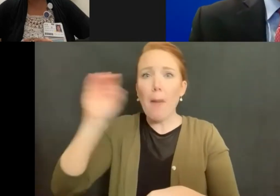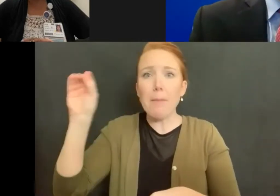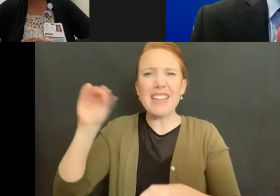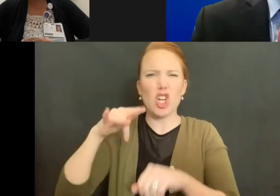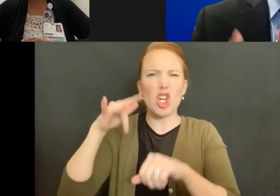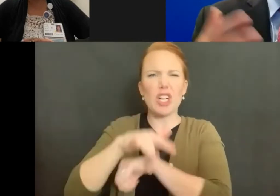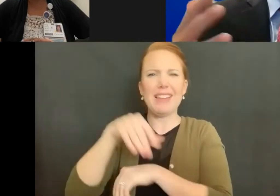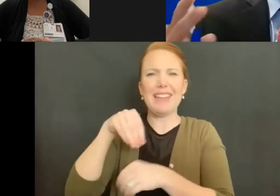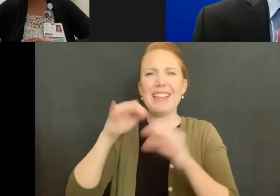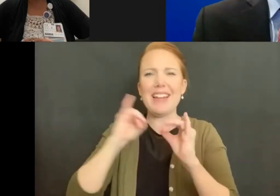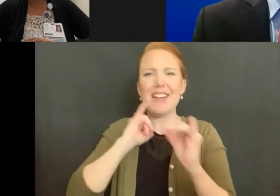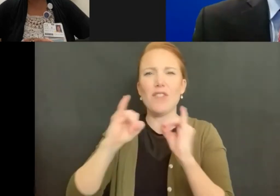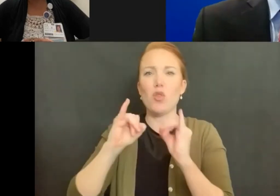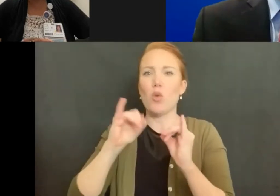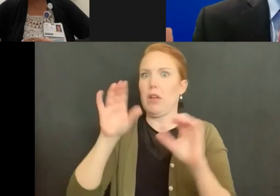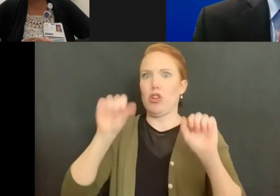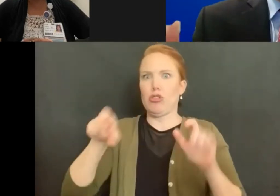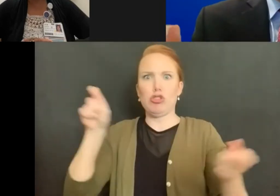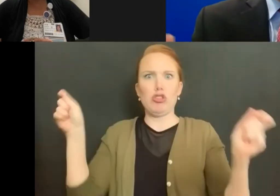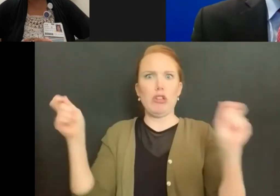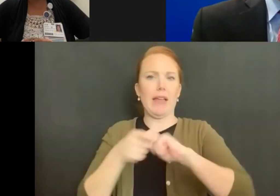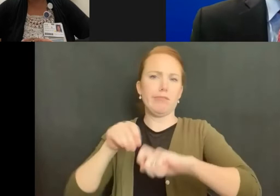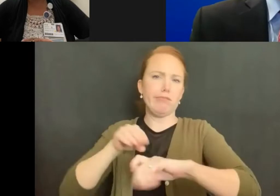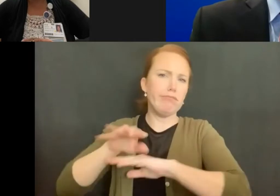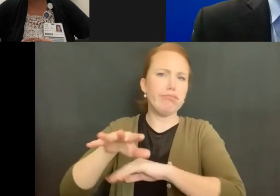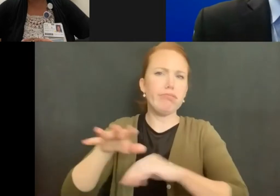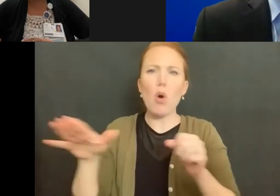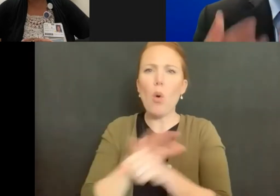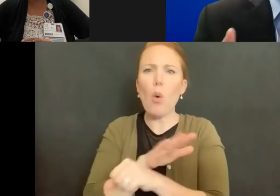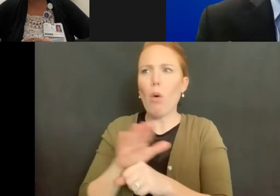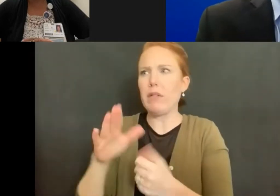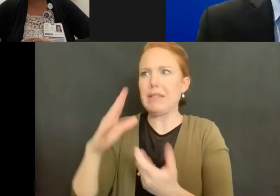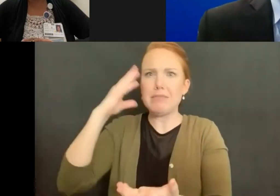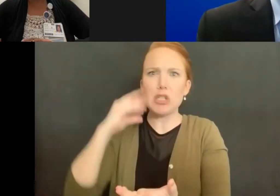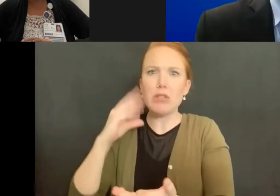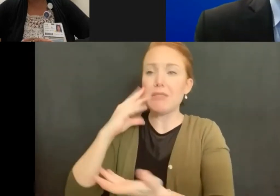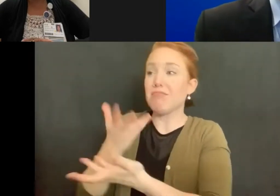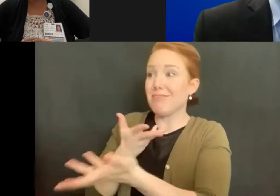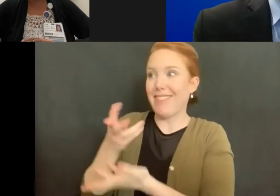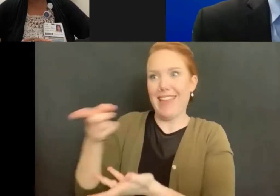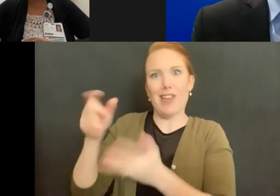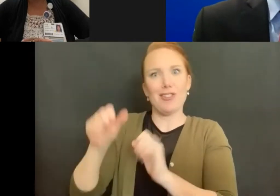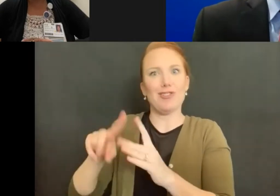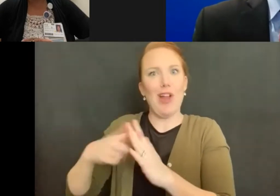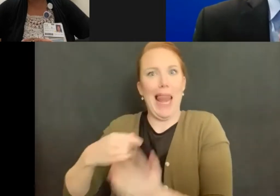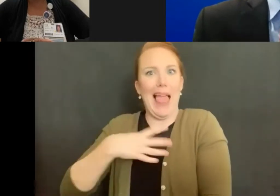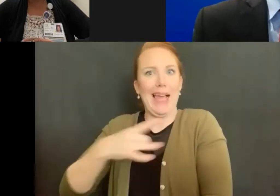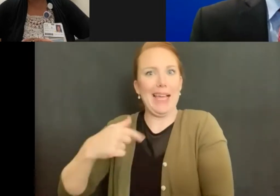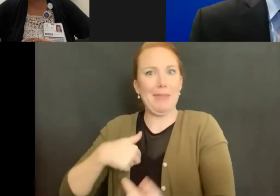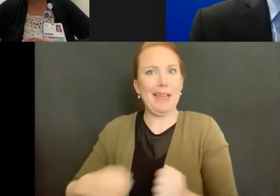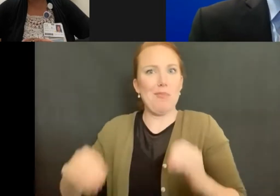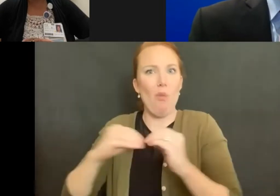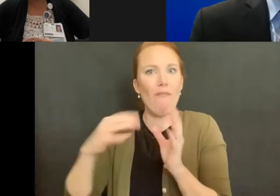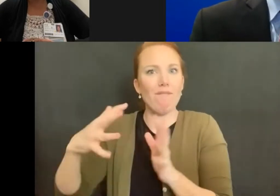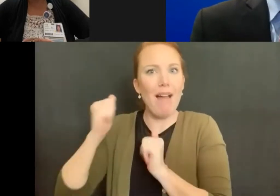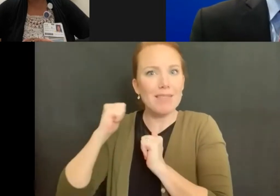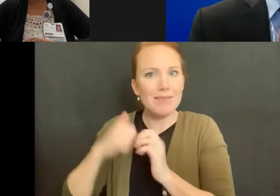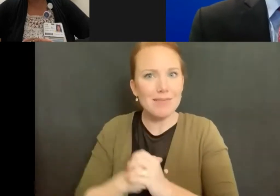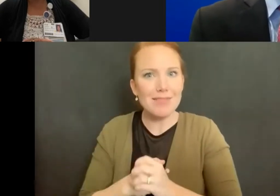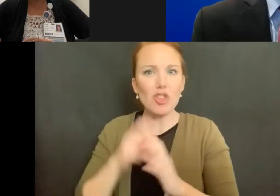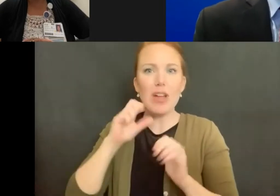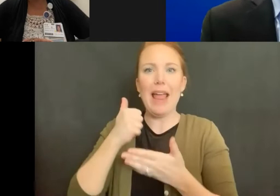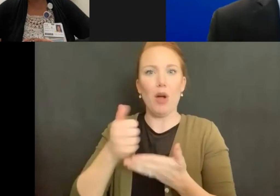the whole dynamic of that interaction. It can make them like you a lot more quickly and help you with the